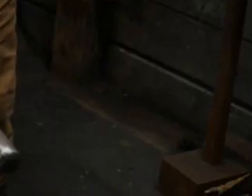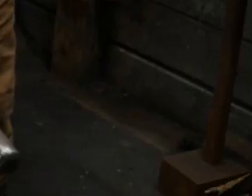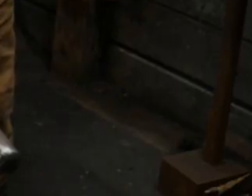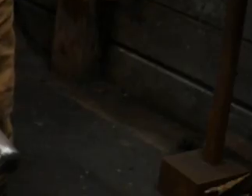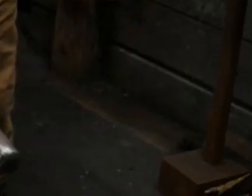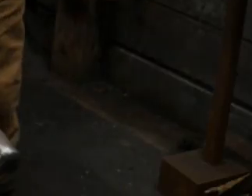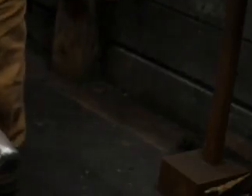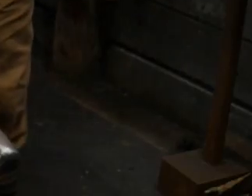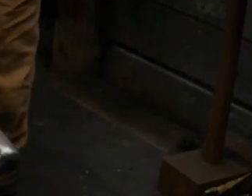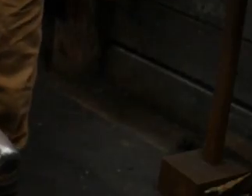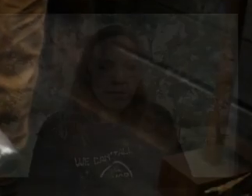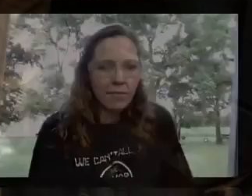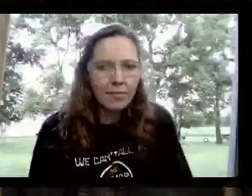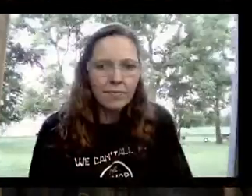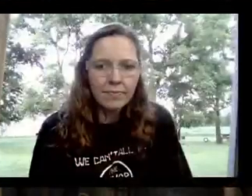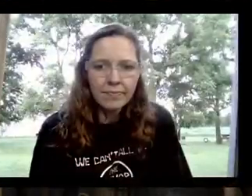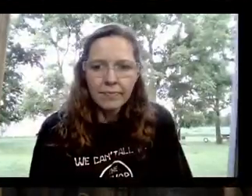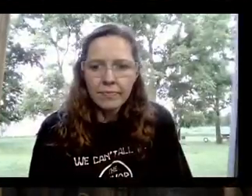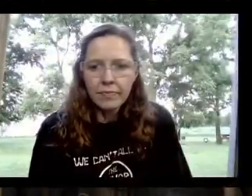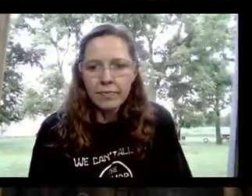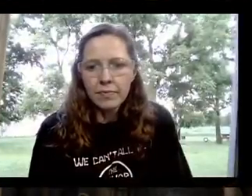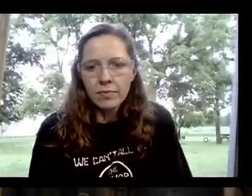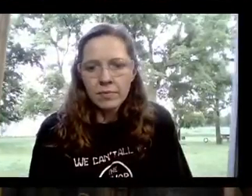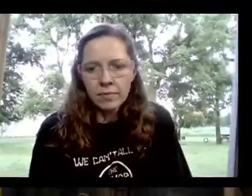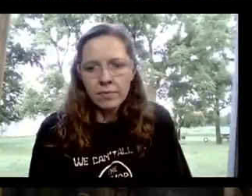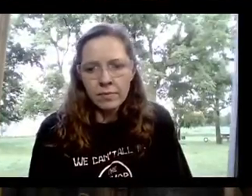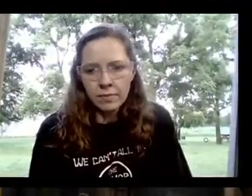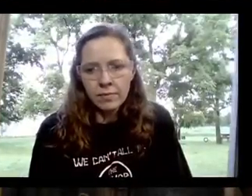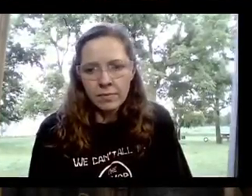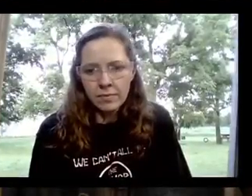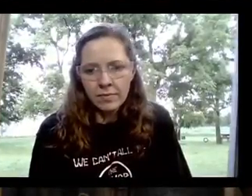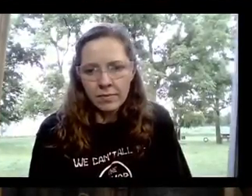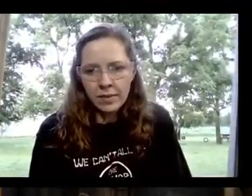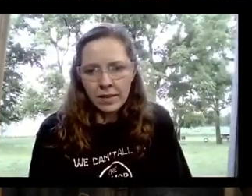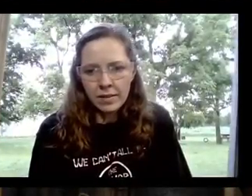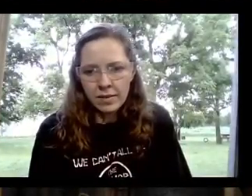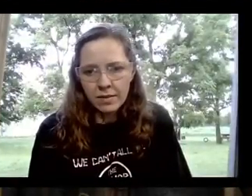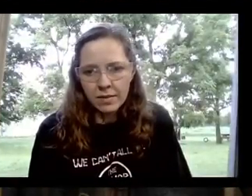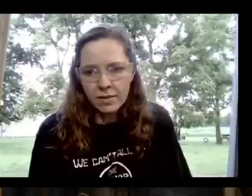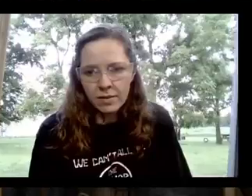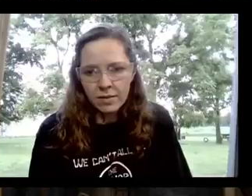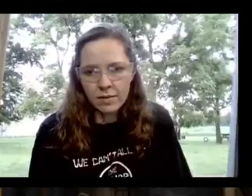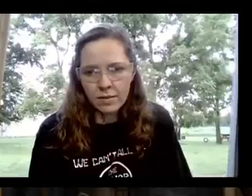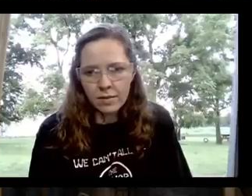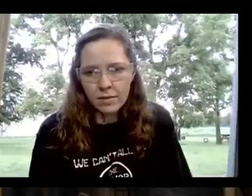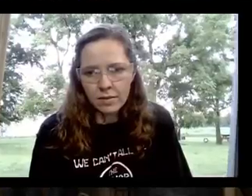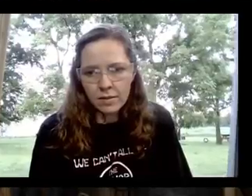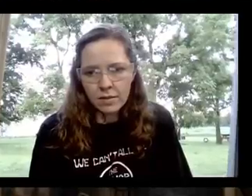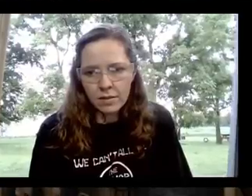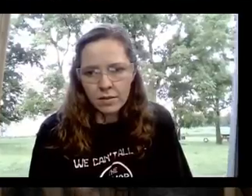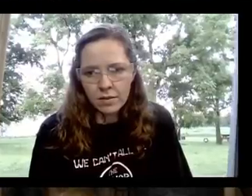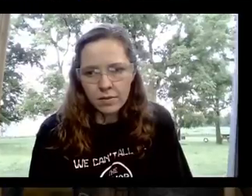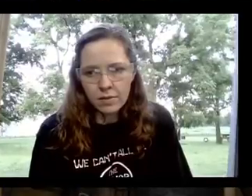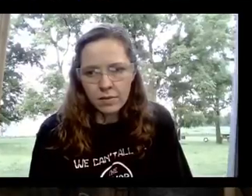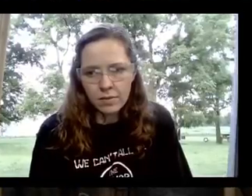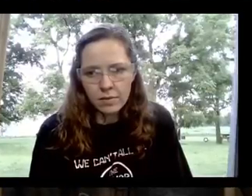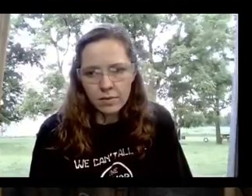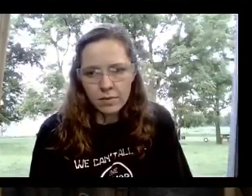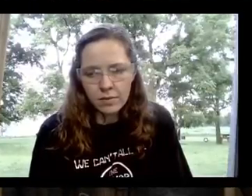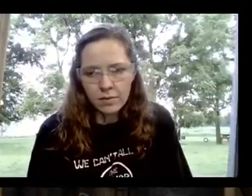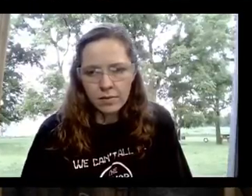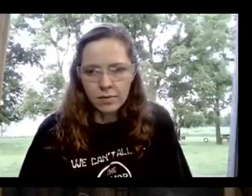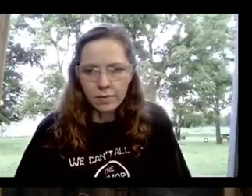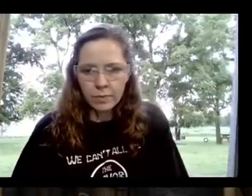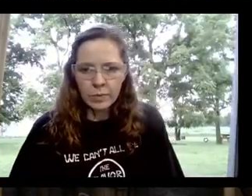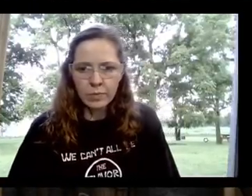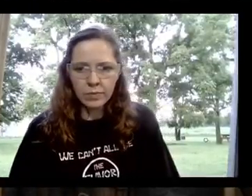just standard iron? They have an H. Mm-hmm. I think that they are a standard. I think that's